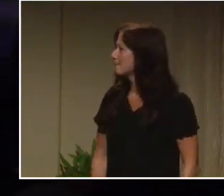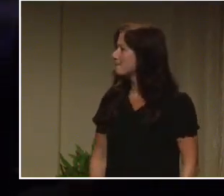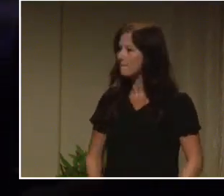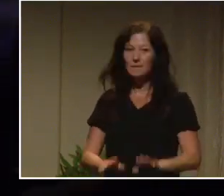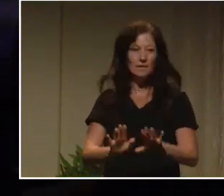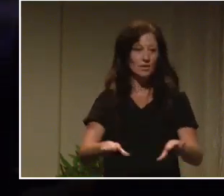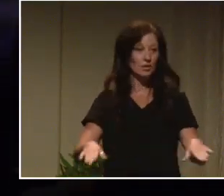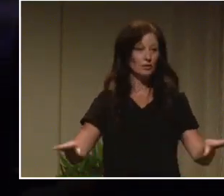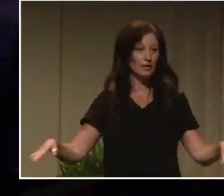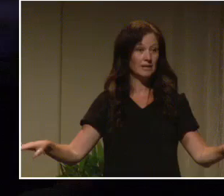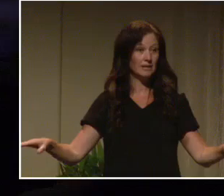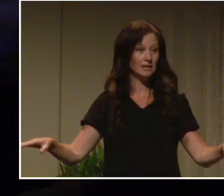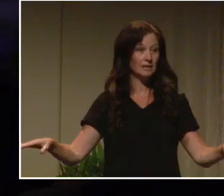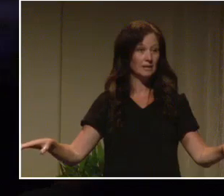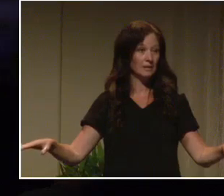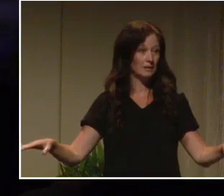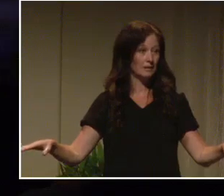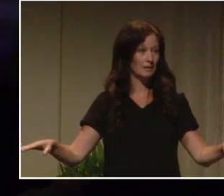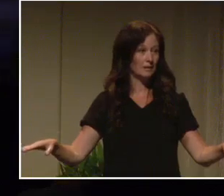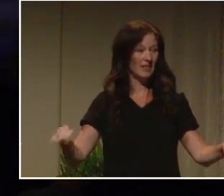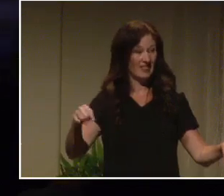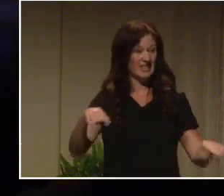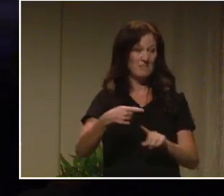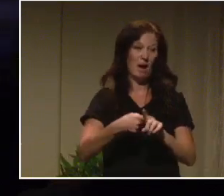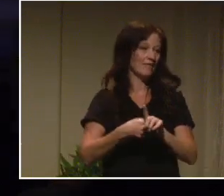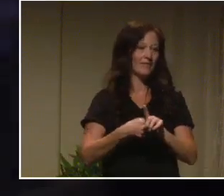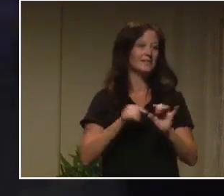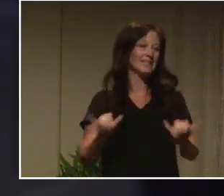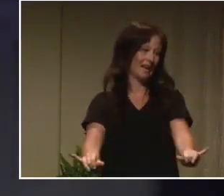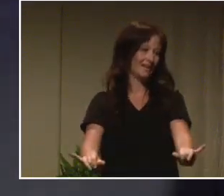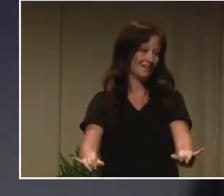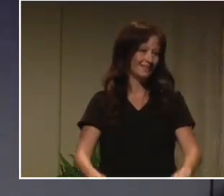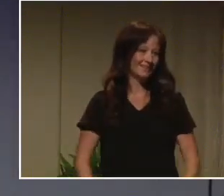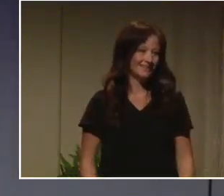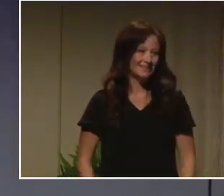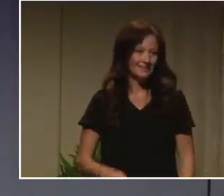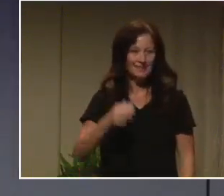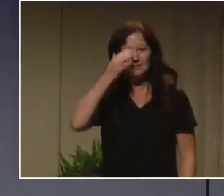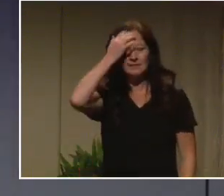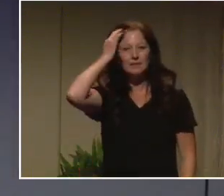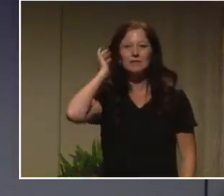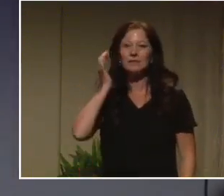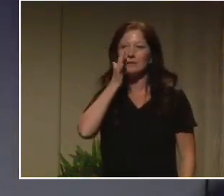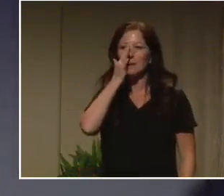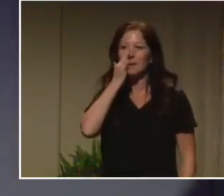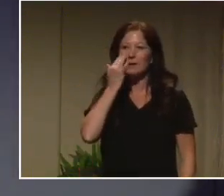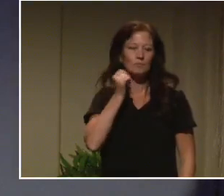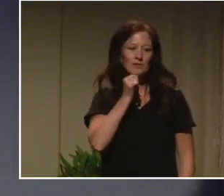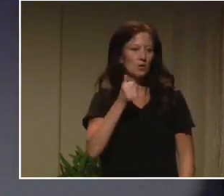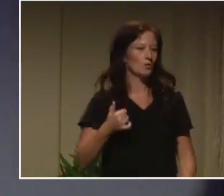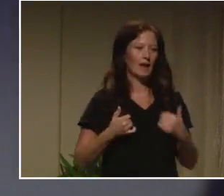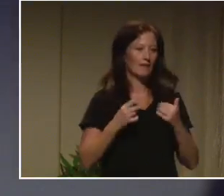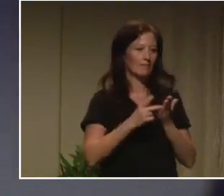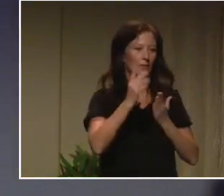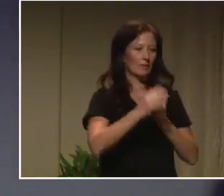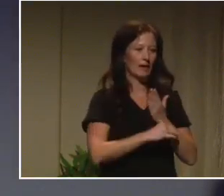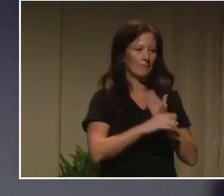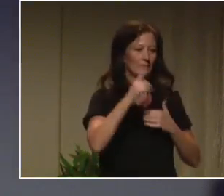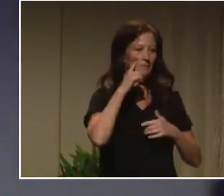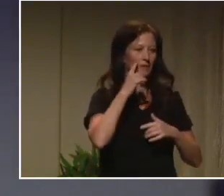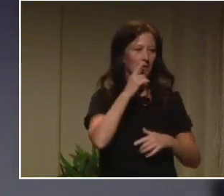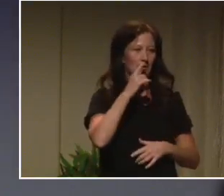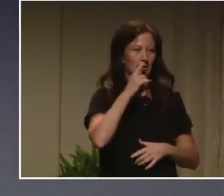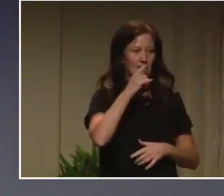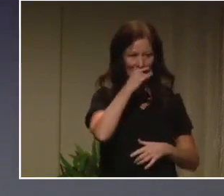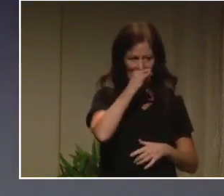So children for the month of August are not being dismissed. There's child care in the kids corner for up to ages 4.